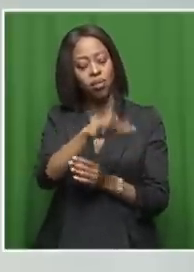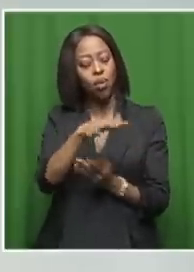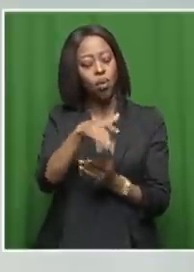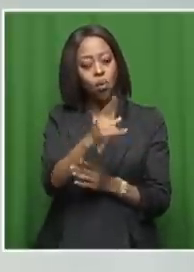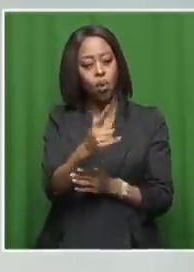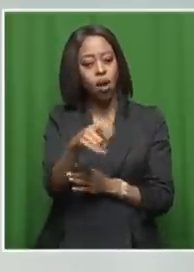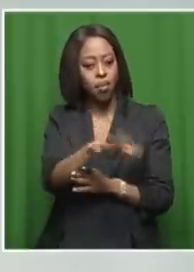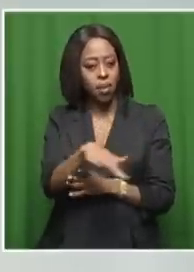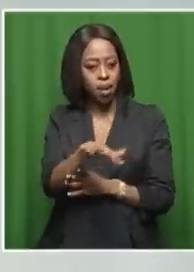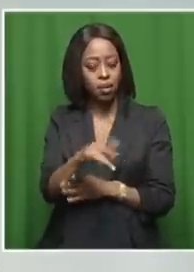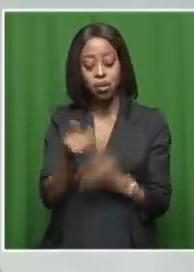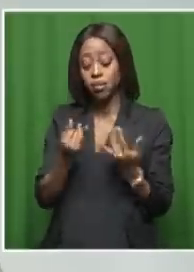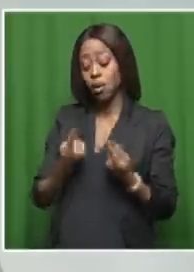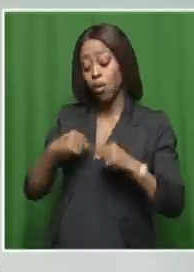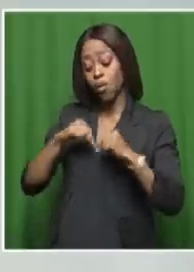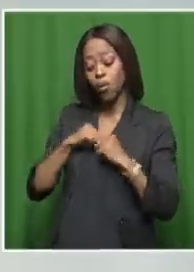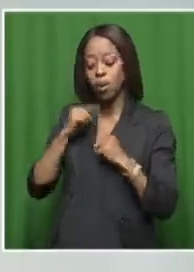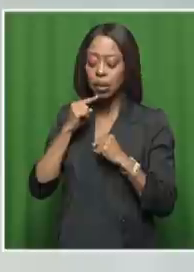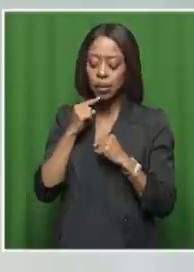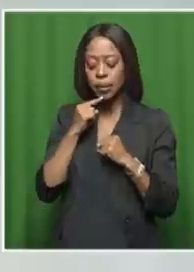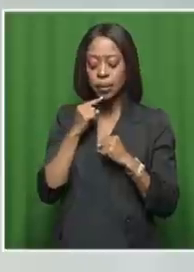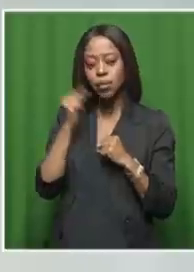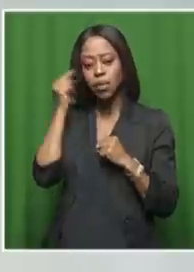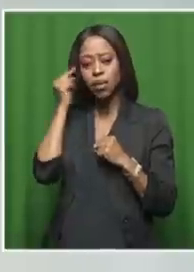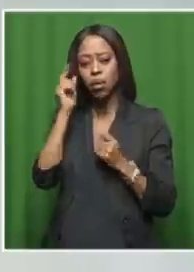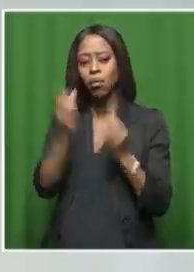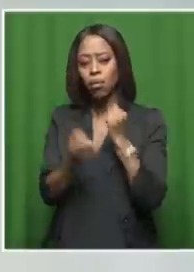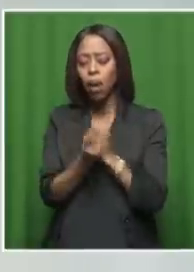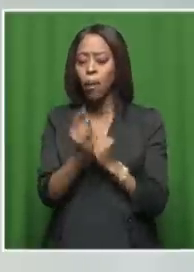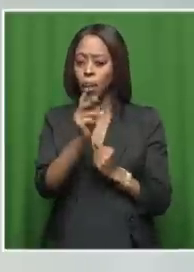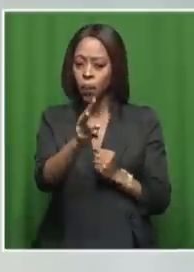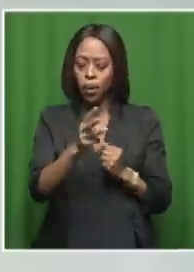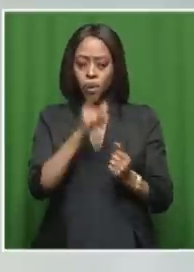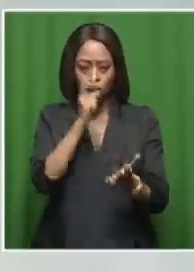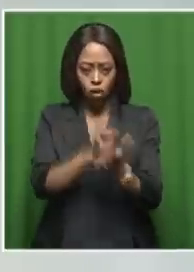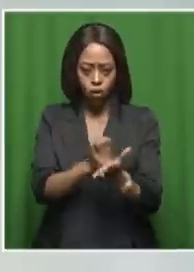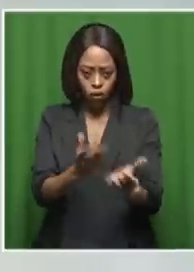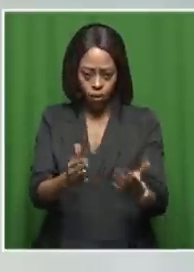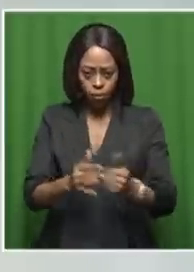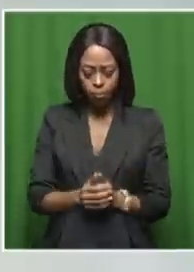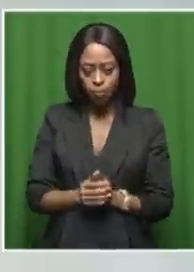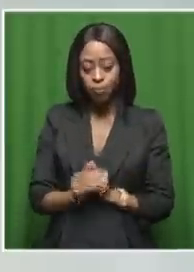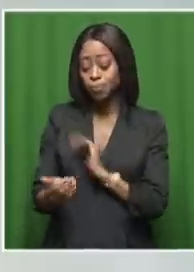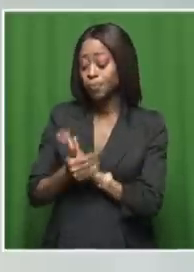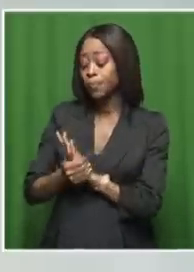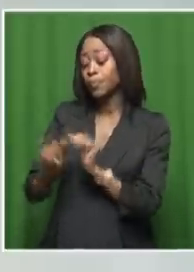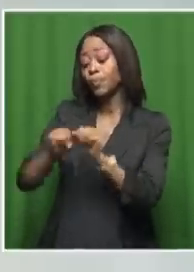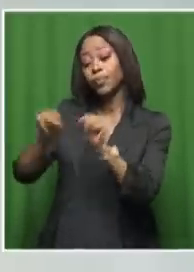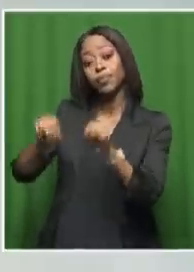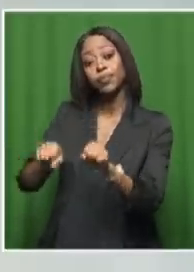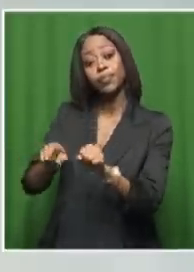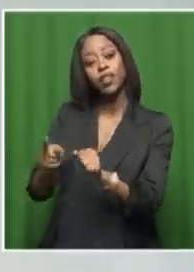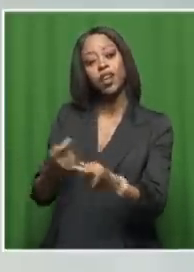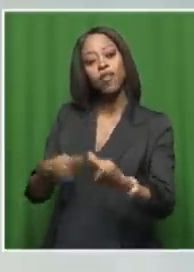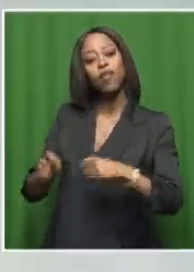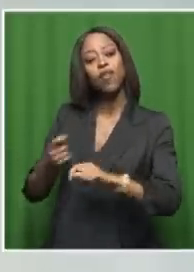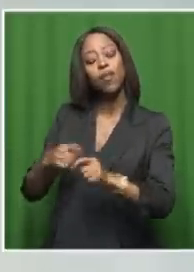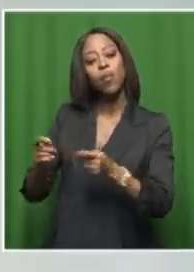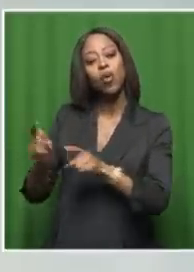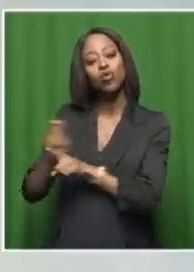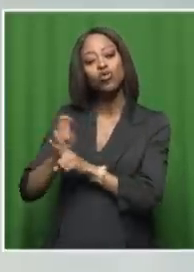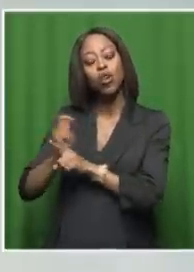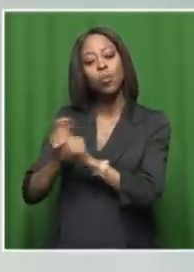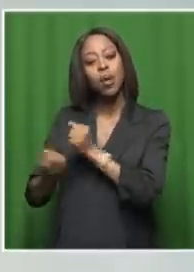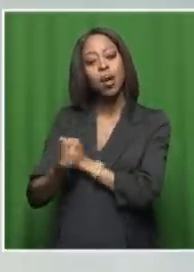given a surety that this will happen. We have to reform the skills system through new flexible, shorter-term